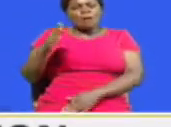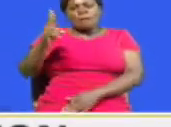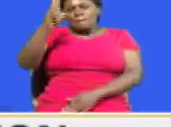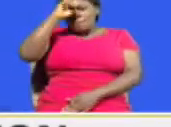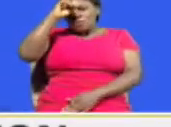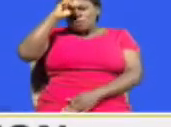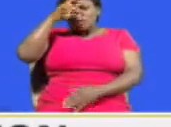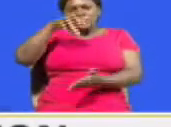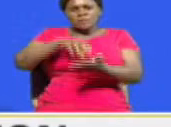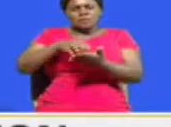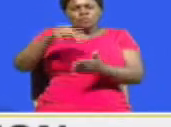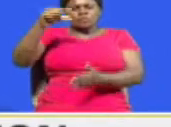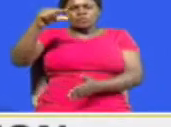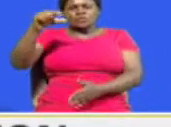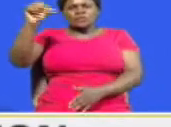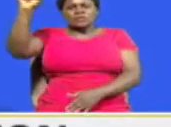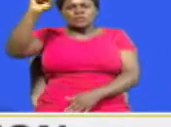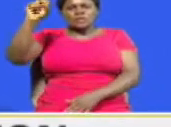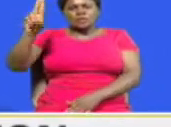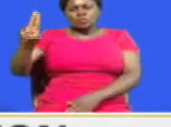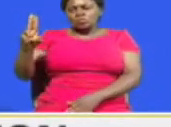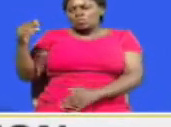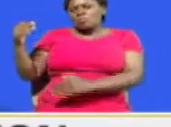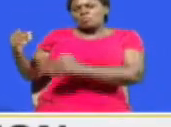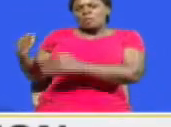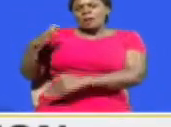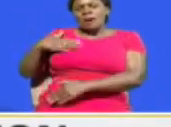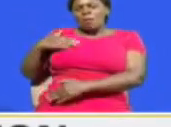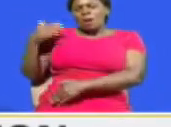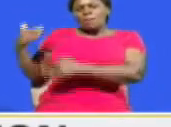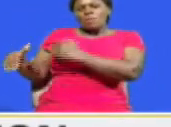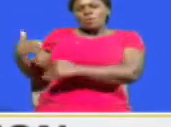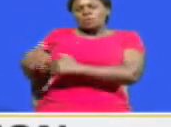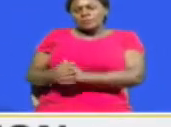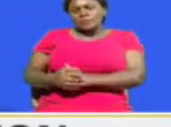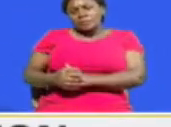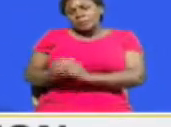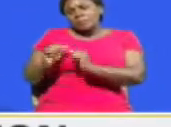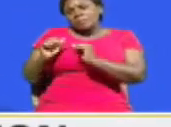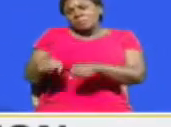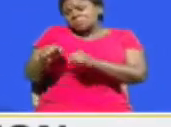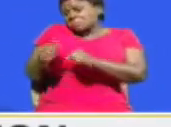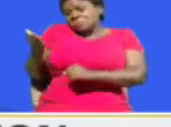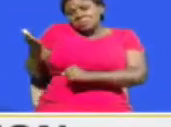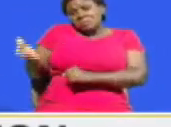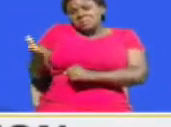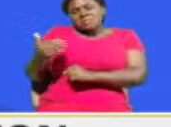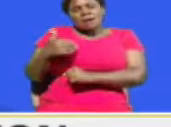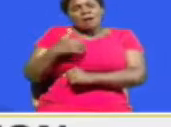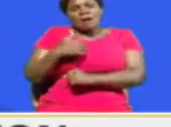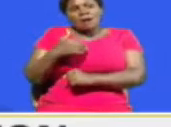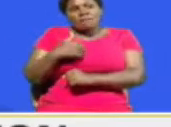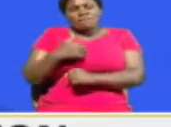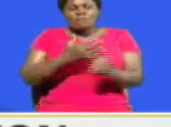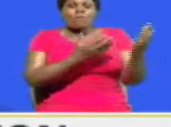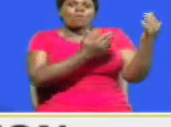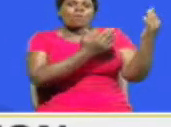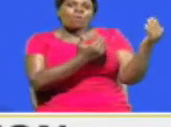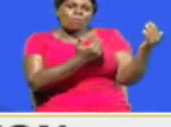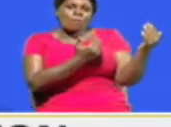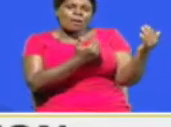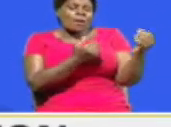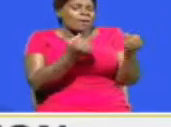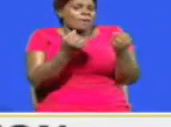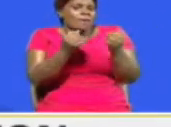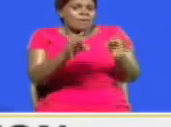post of the GSU just near our border. That way, at least, we'll have some hope that in